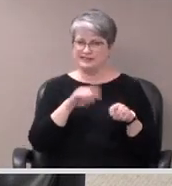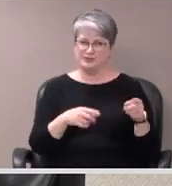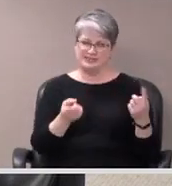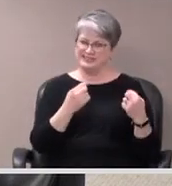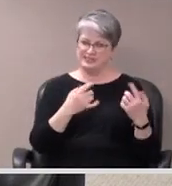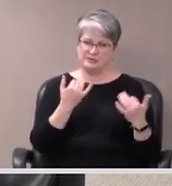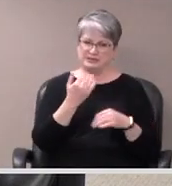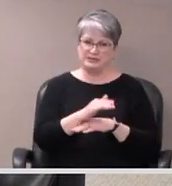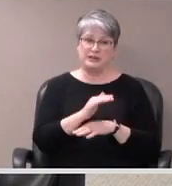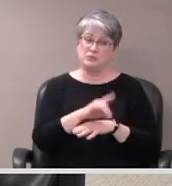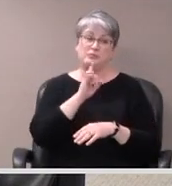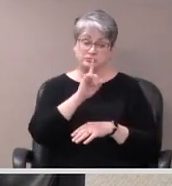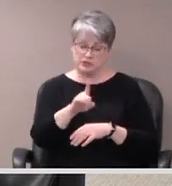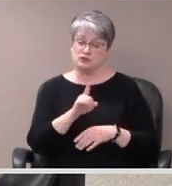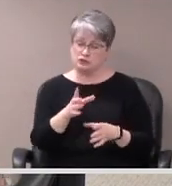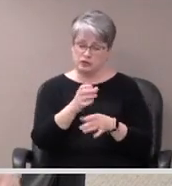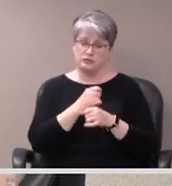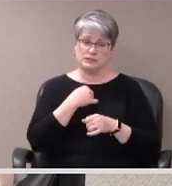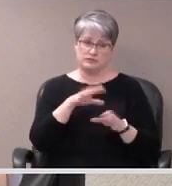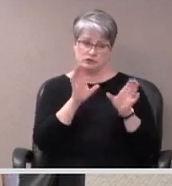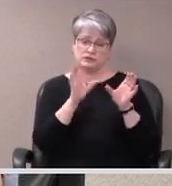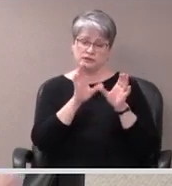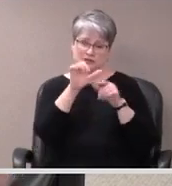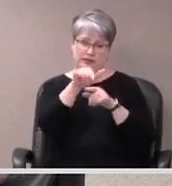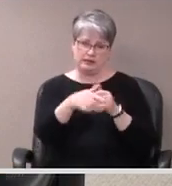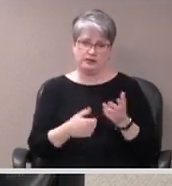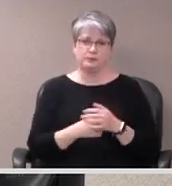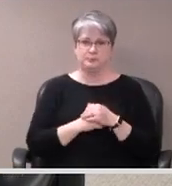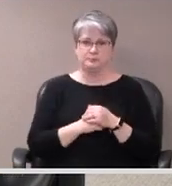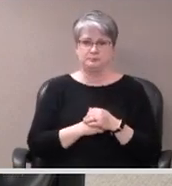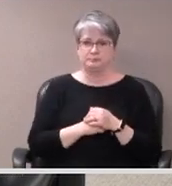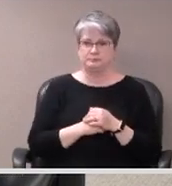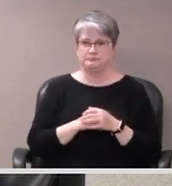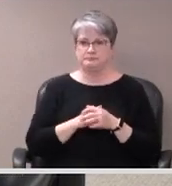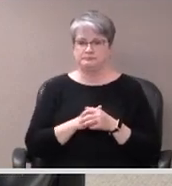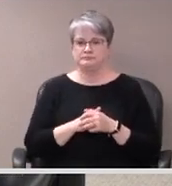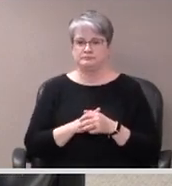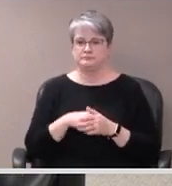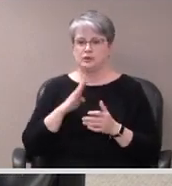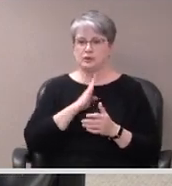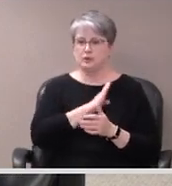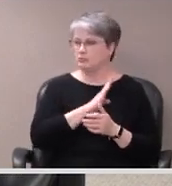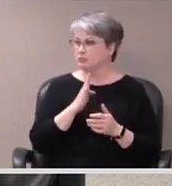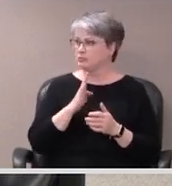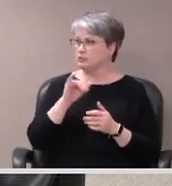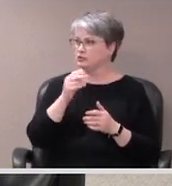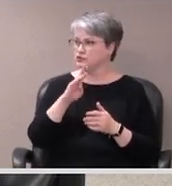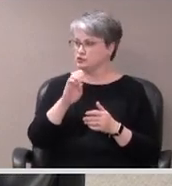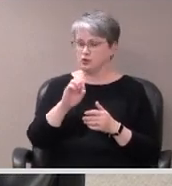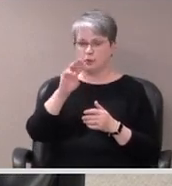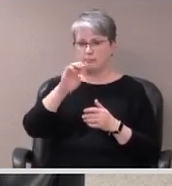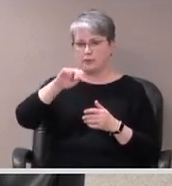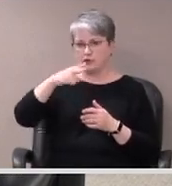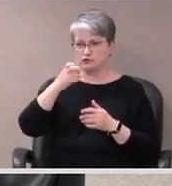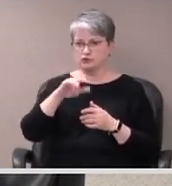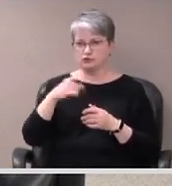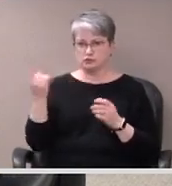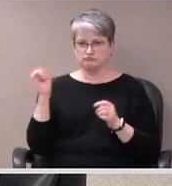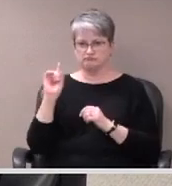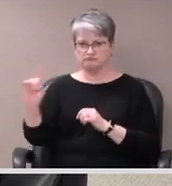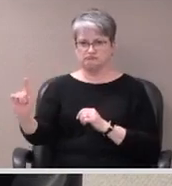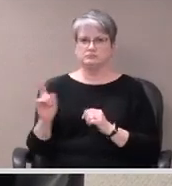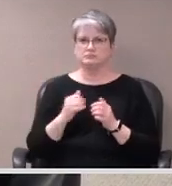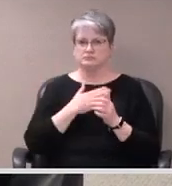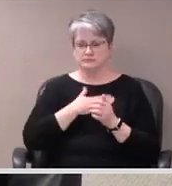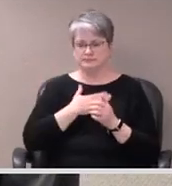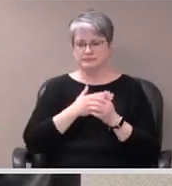tonight, and we will make sure that they receive their certificates. Board Member Joe Marshall, if you can join us, please.